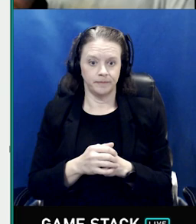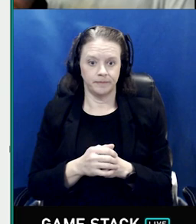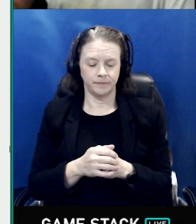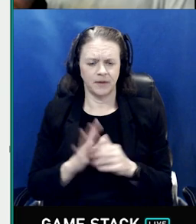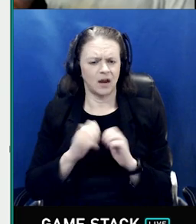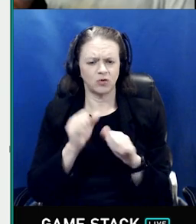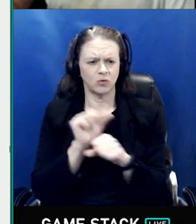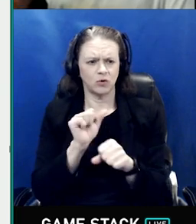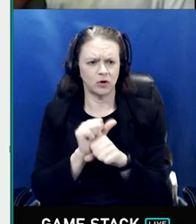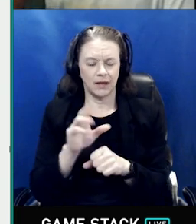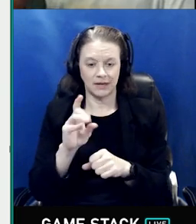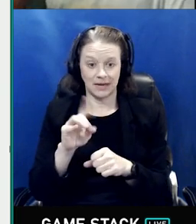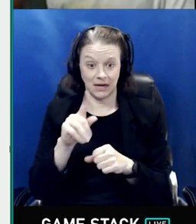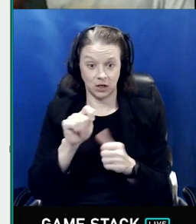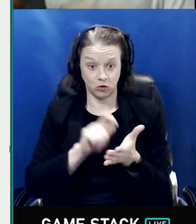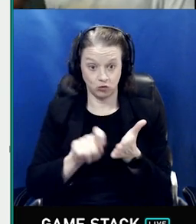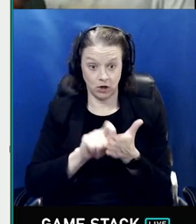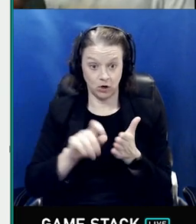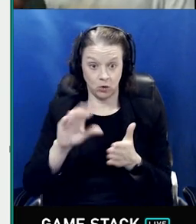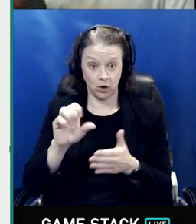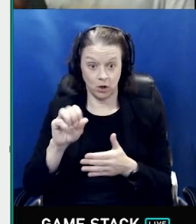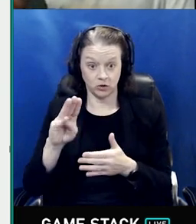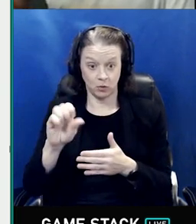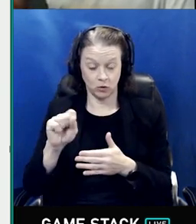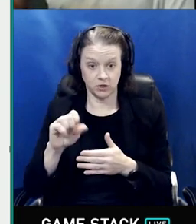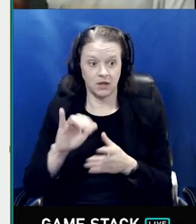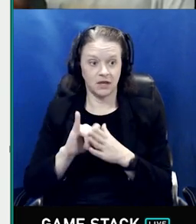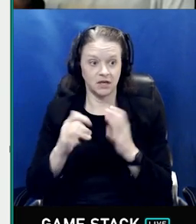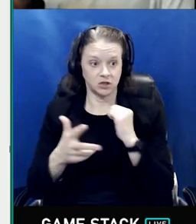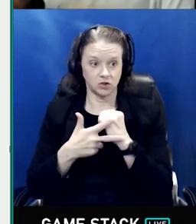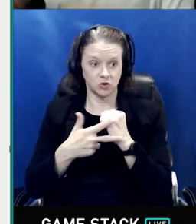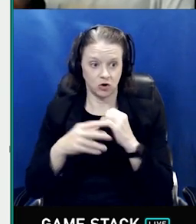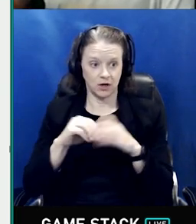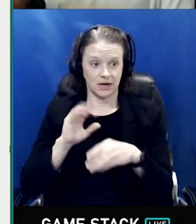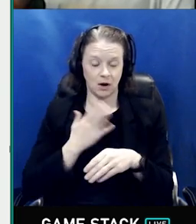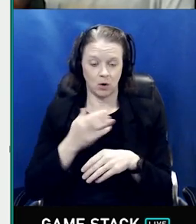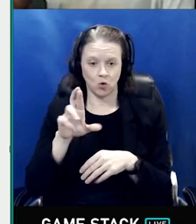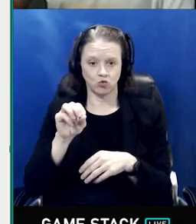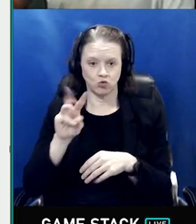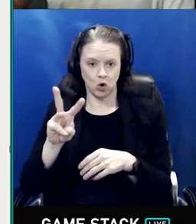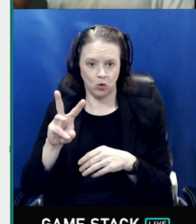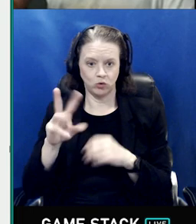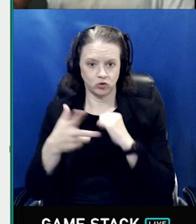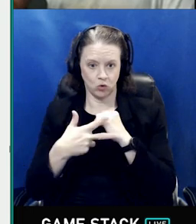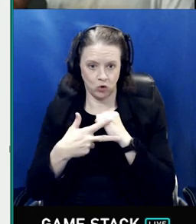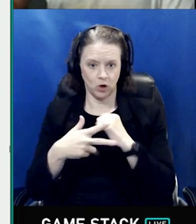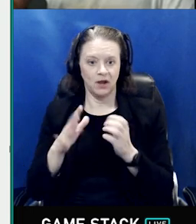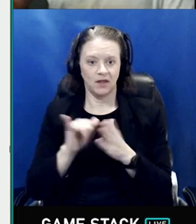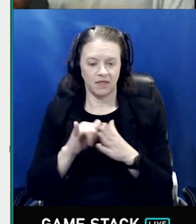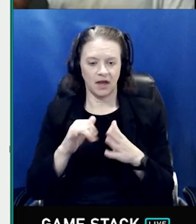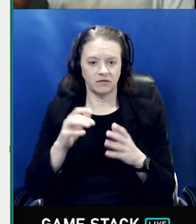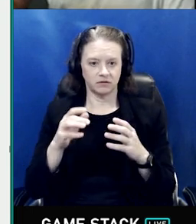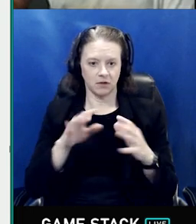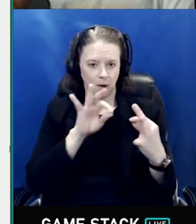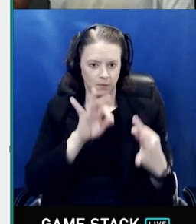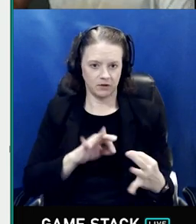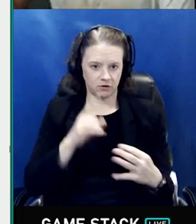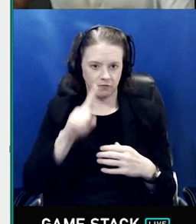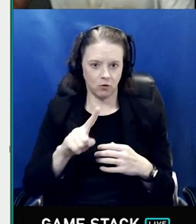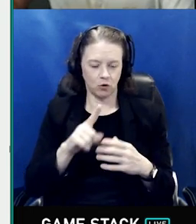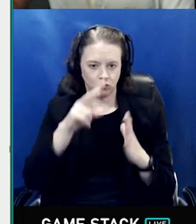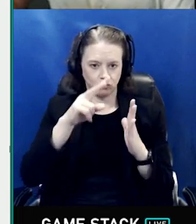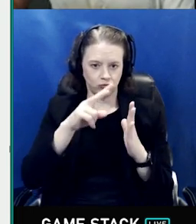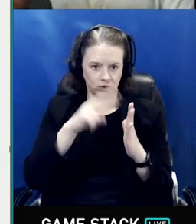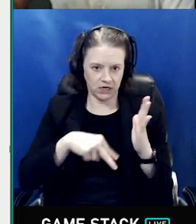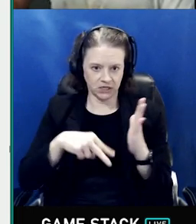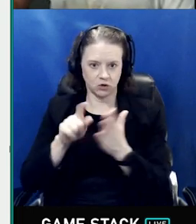Cosmos DB is stored in our row store database, which of course is optimized for transactional reads and writes and operational queries.